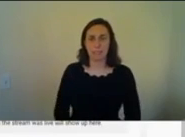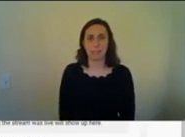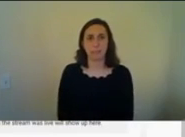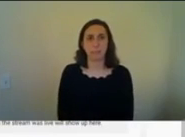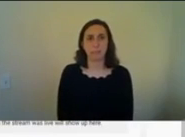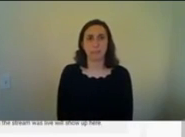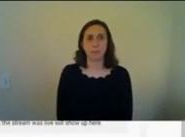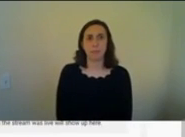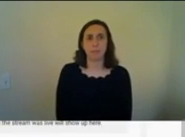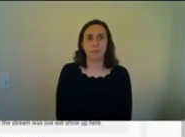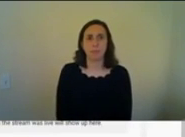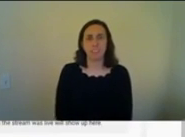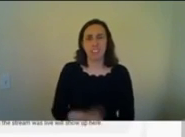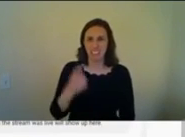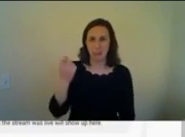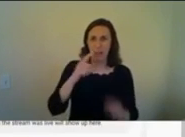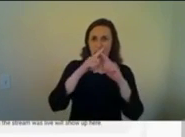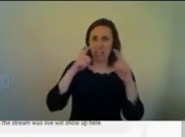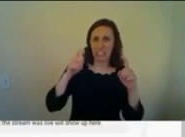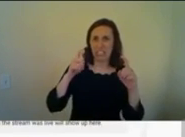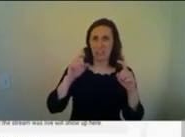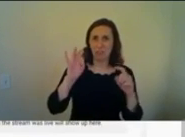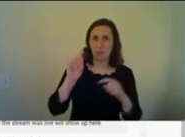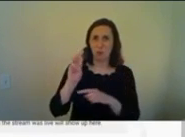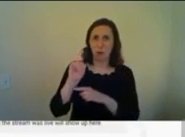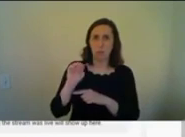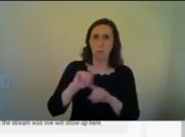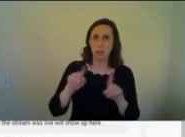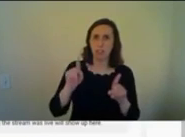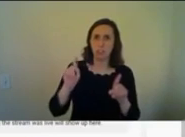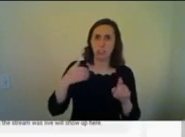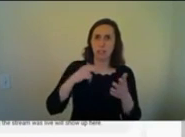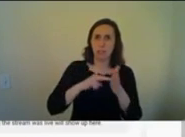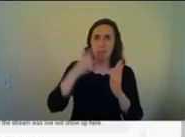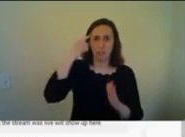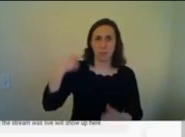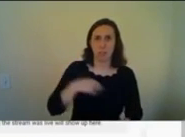us. So I'm going to have some polynomial I can make